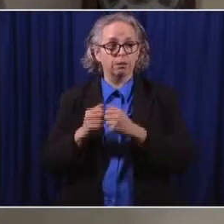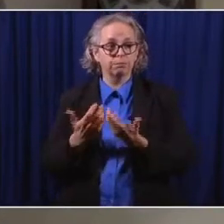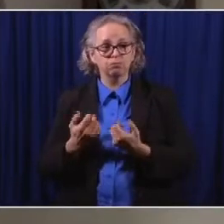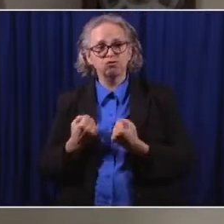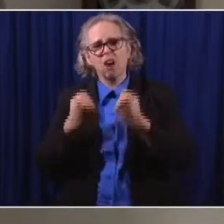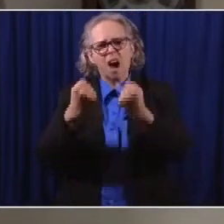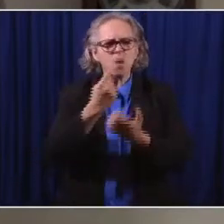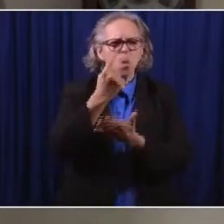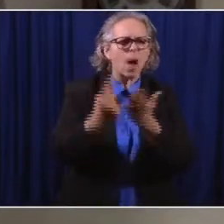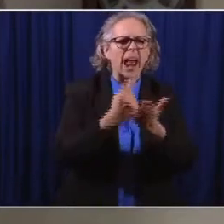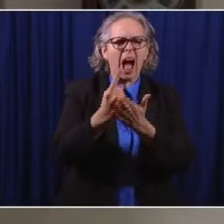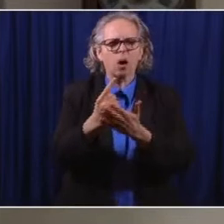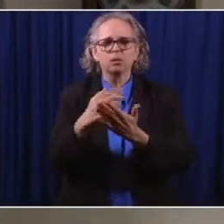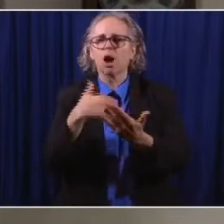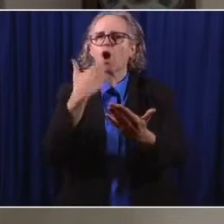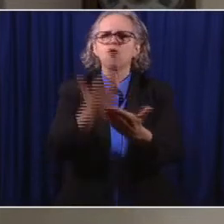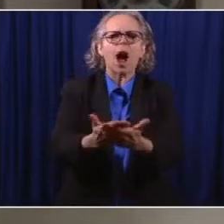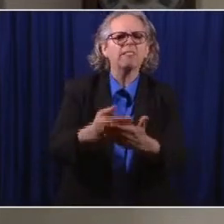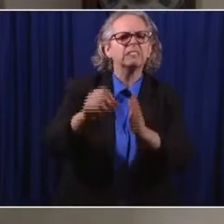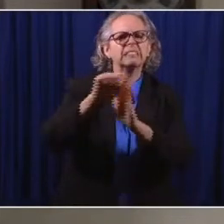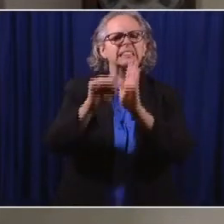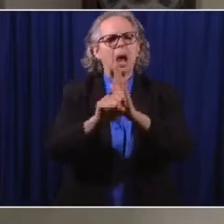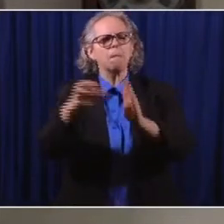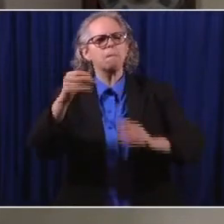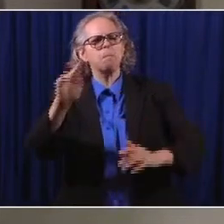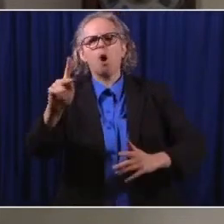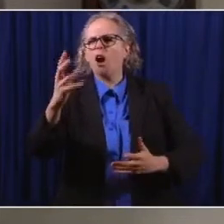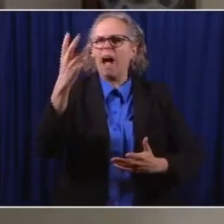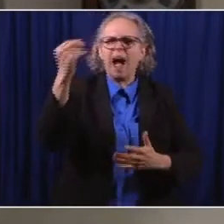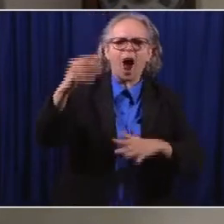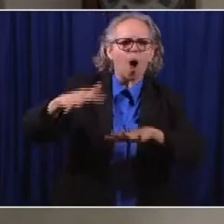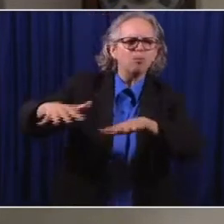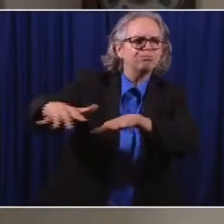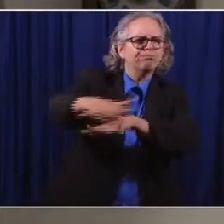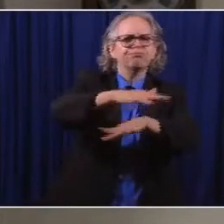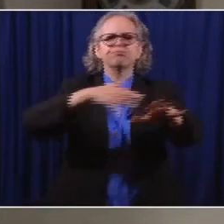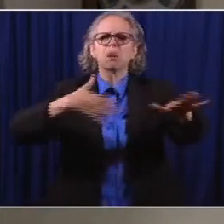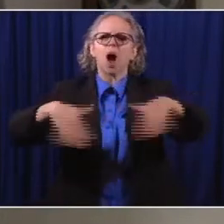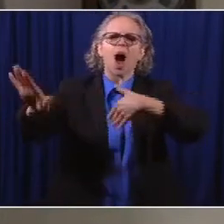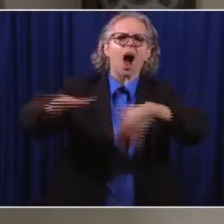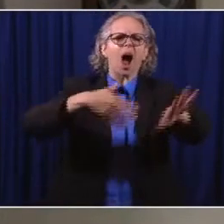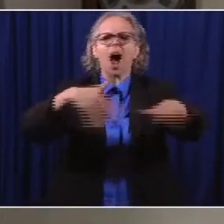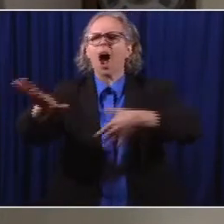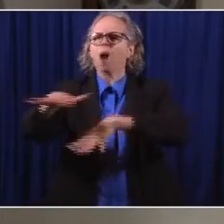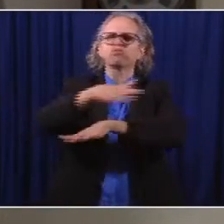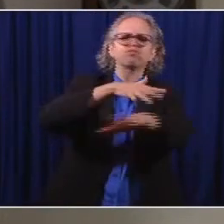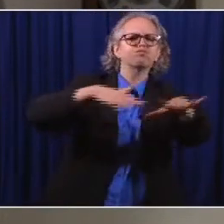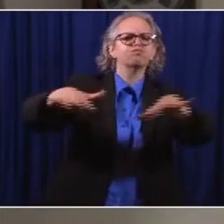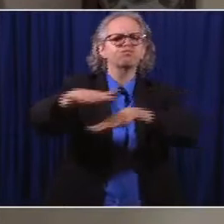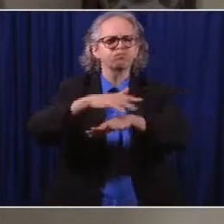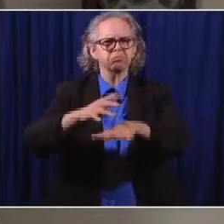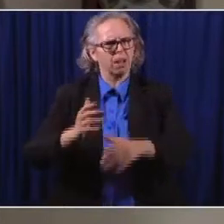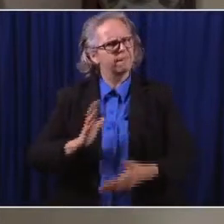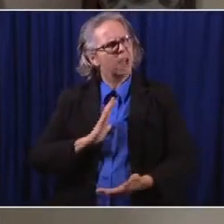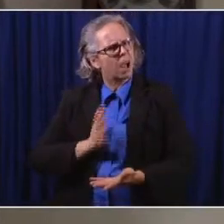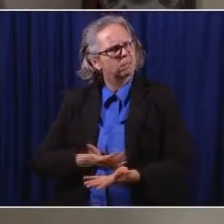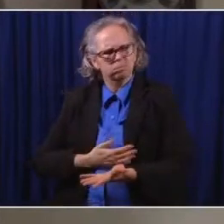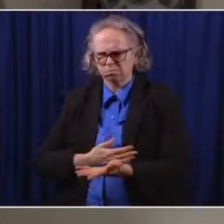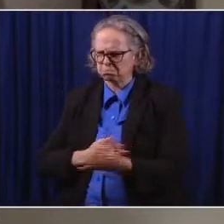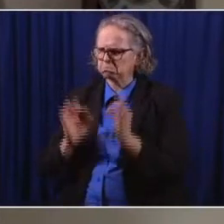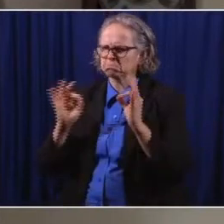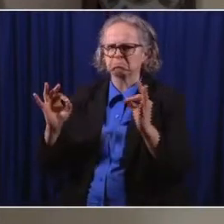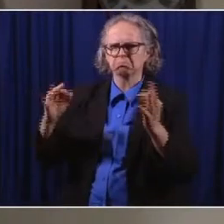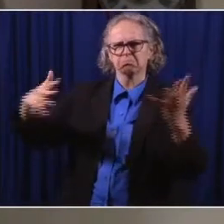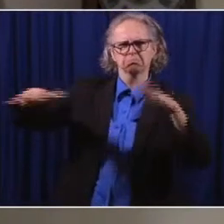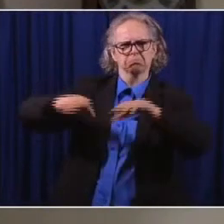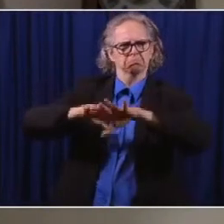hike, you enjoy the great outdoors. That's one thing. And that's pretty